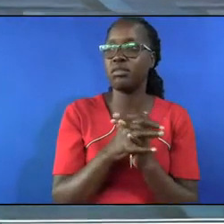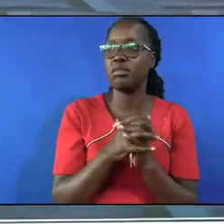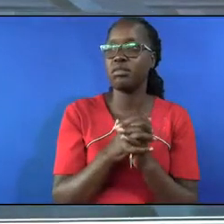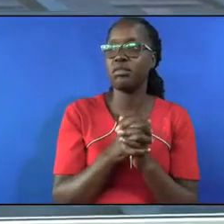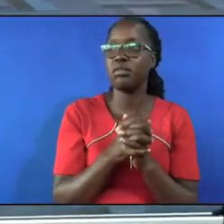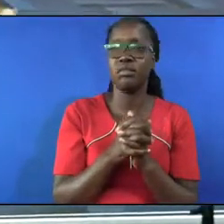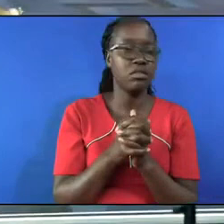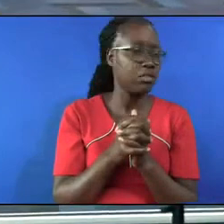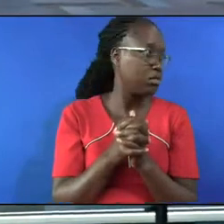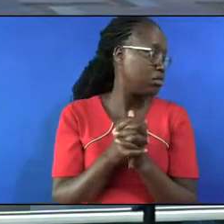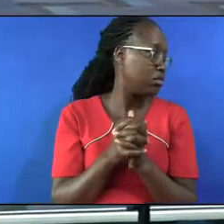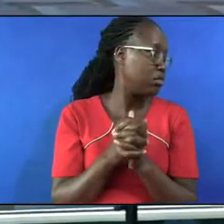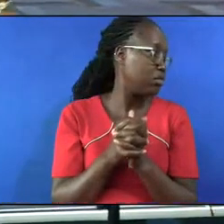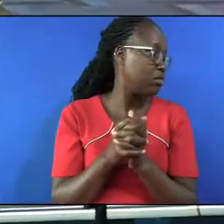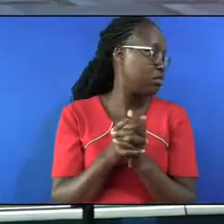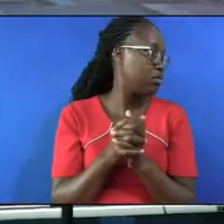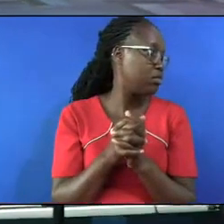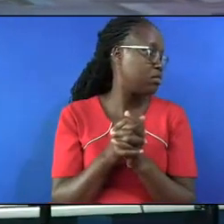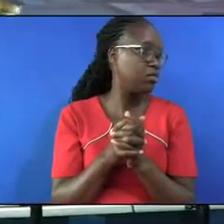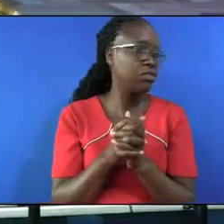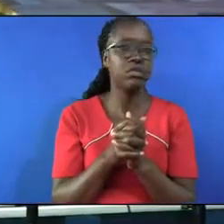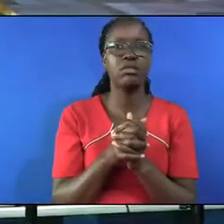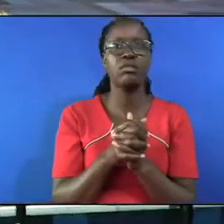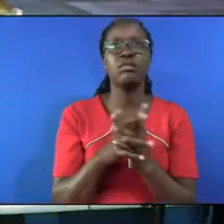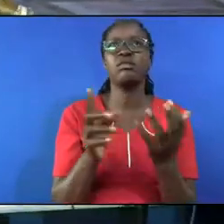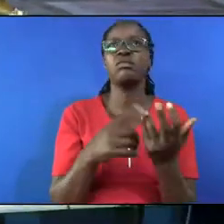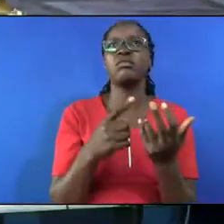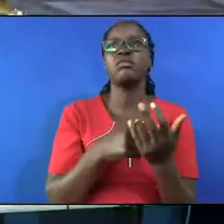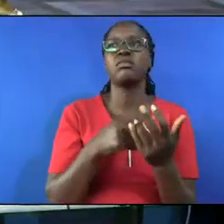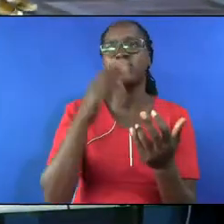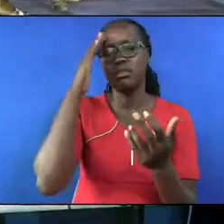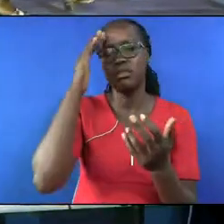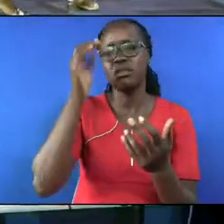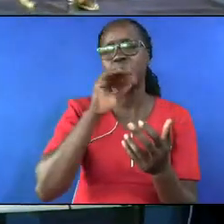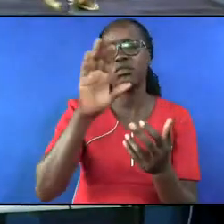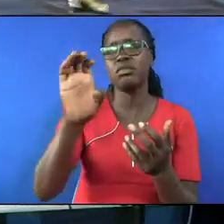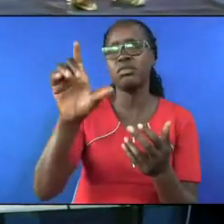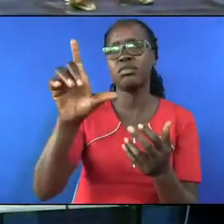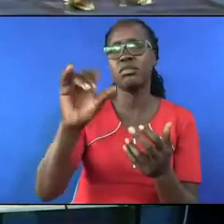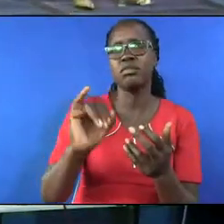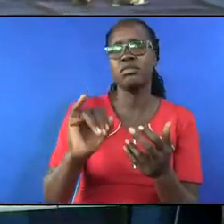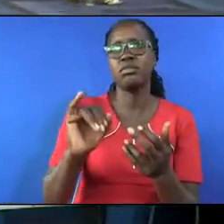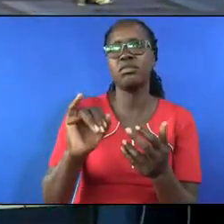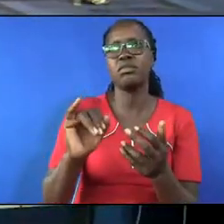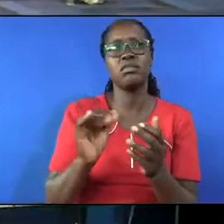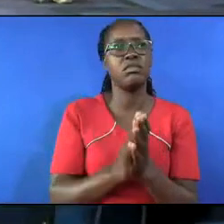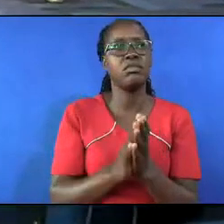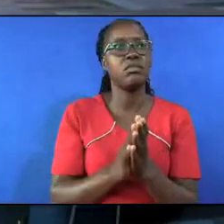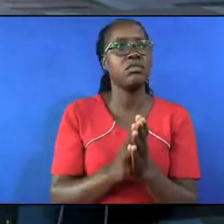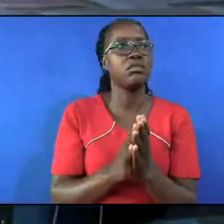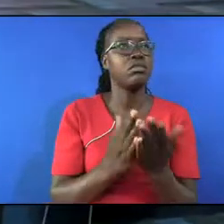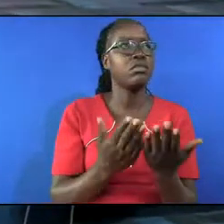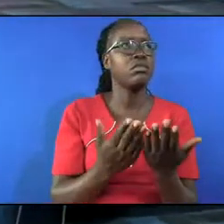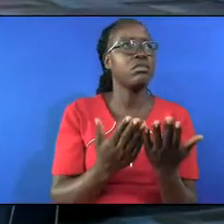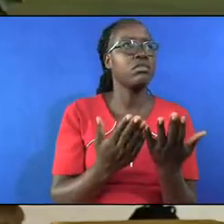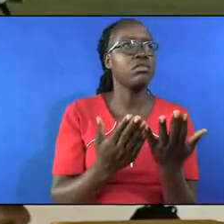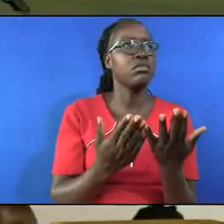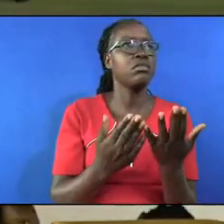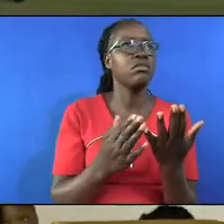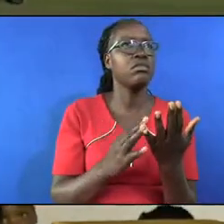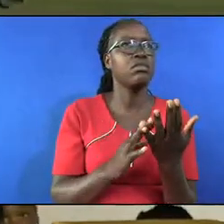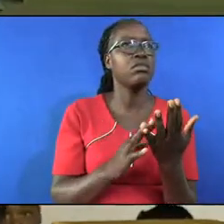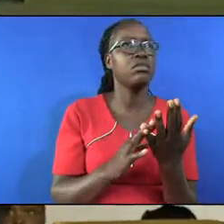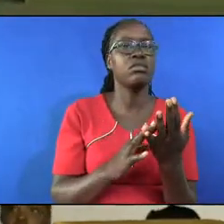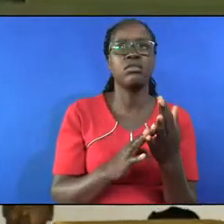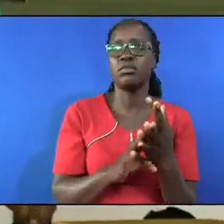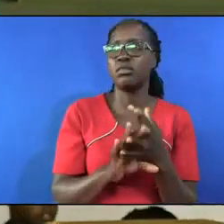Children, hello. How many know about the sons of Eli? Yes, I can see. Who wants to tell us something